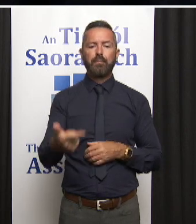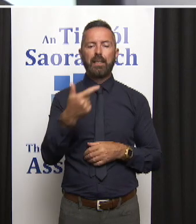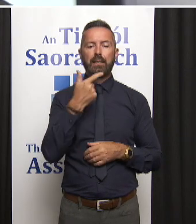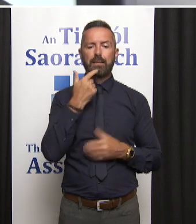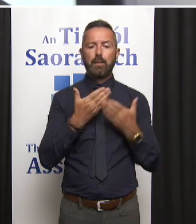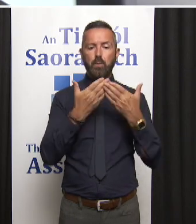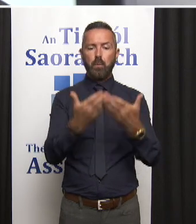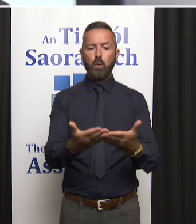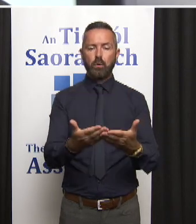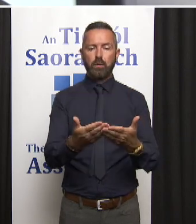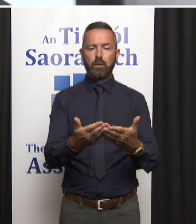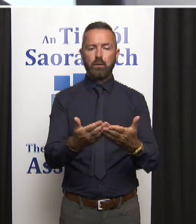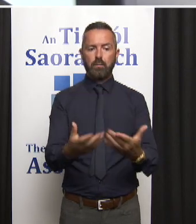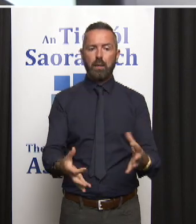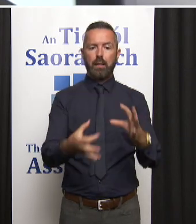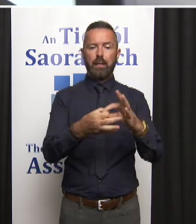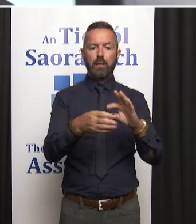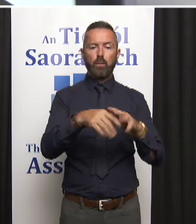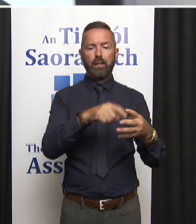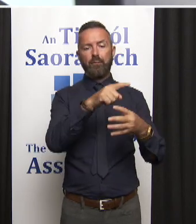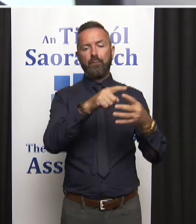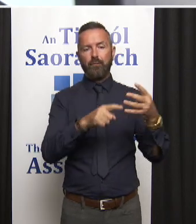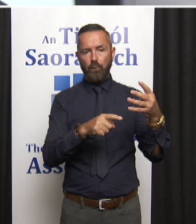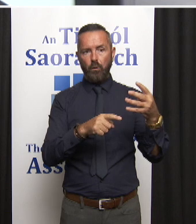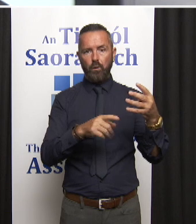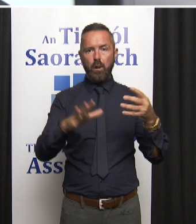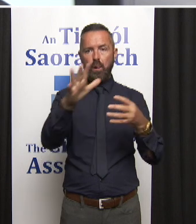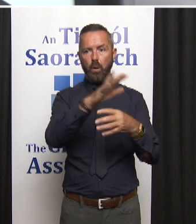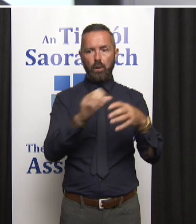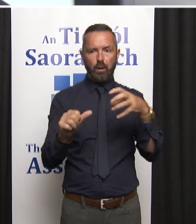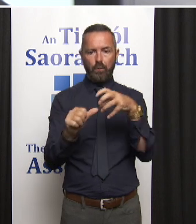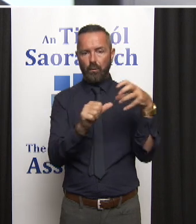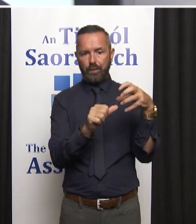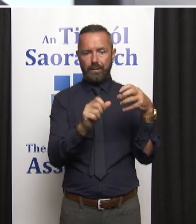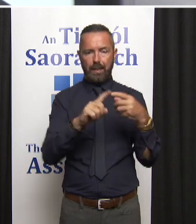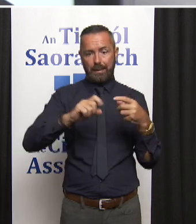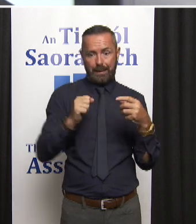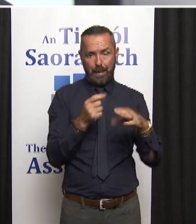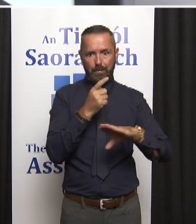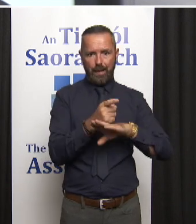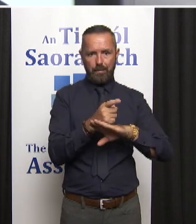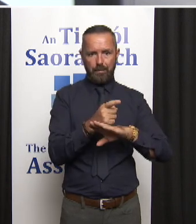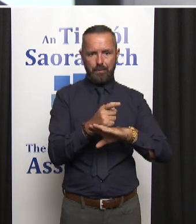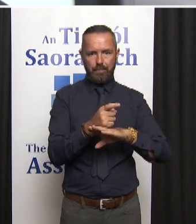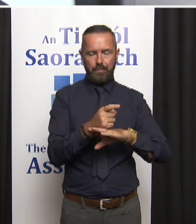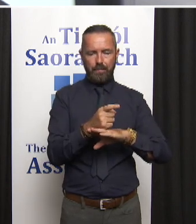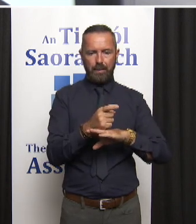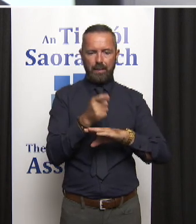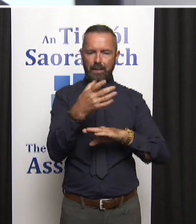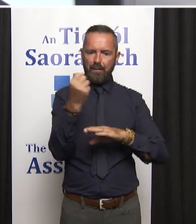proposal, again, builds on retaining the 4 local authorities, and it sees key